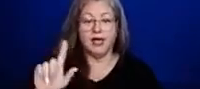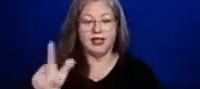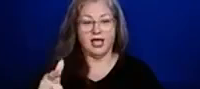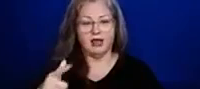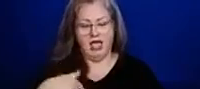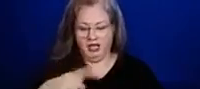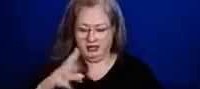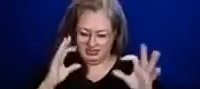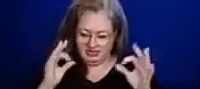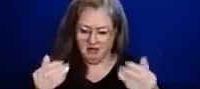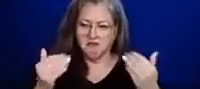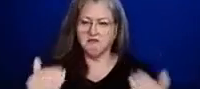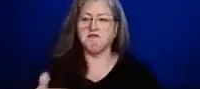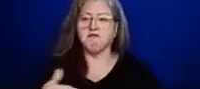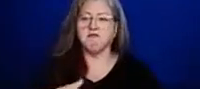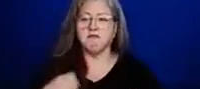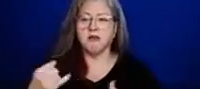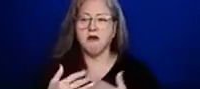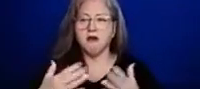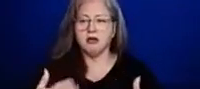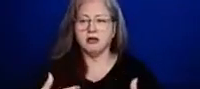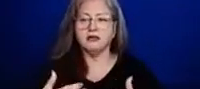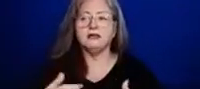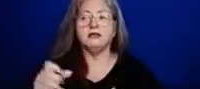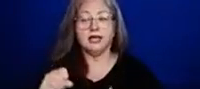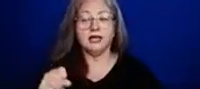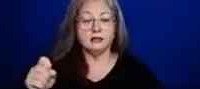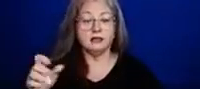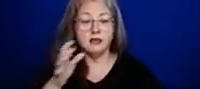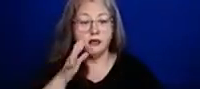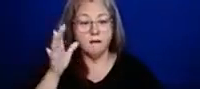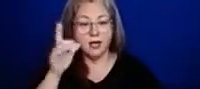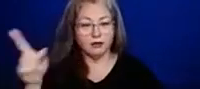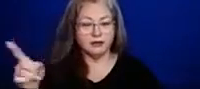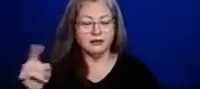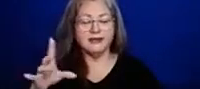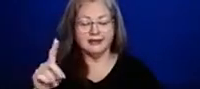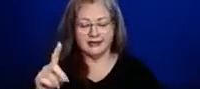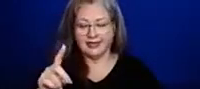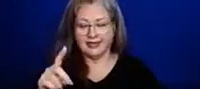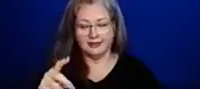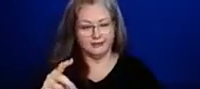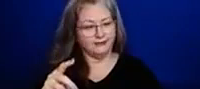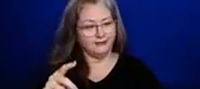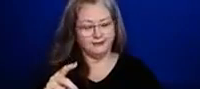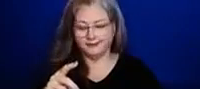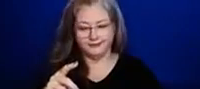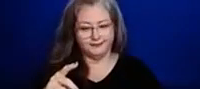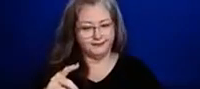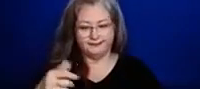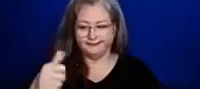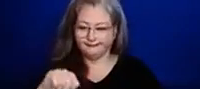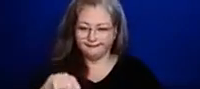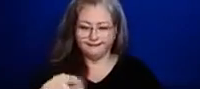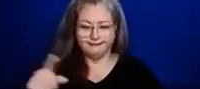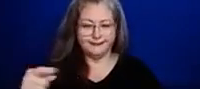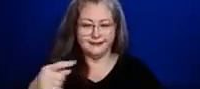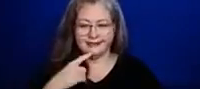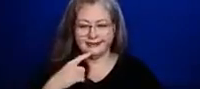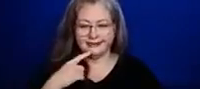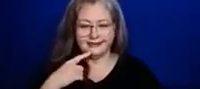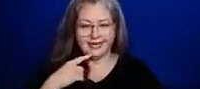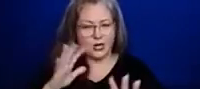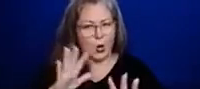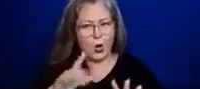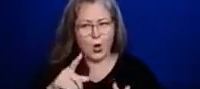wanted to be an artist. Yes. Of course my parents rejected it, telling me that it